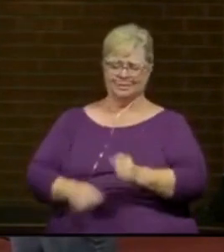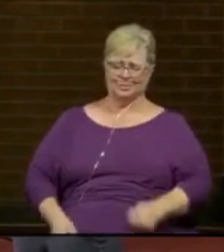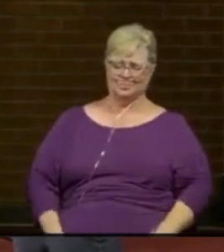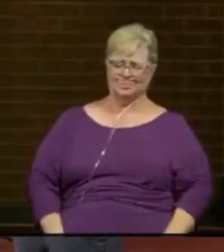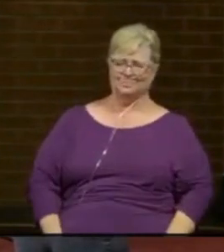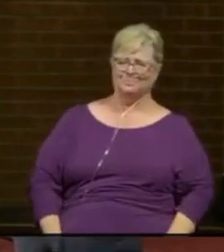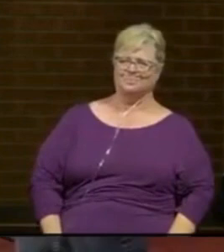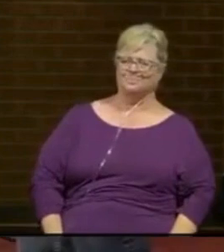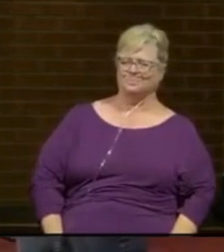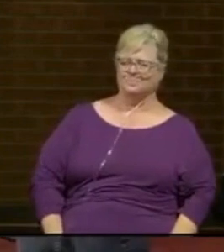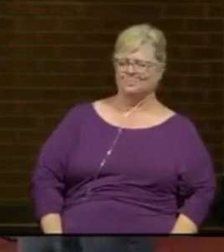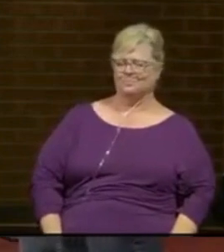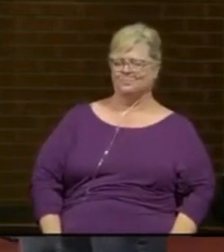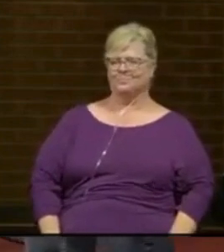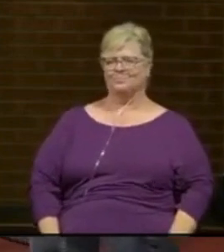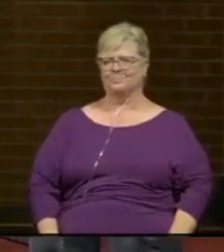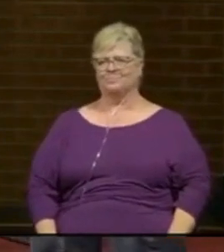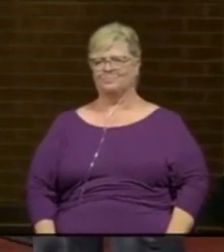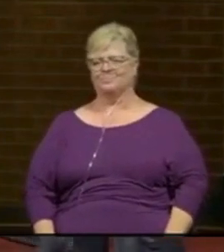made.